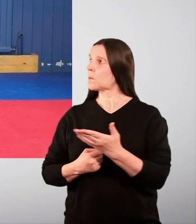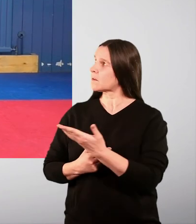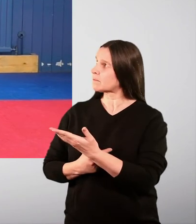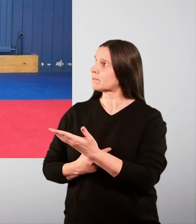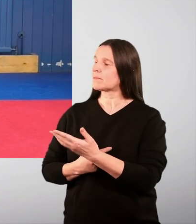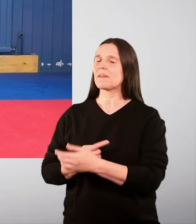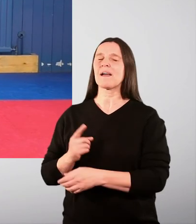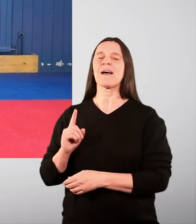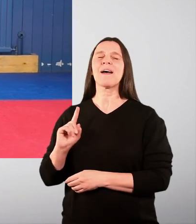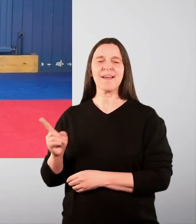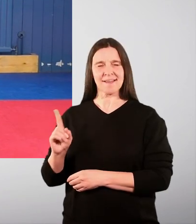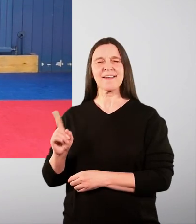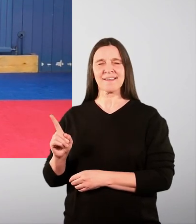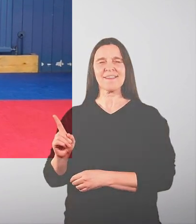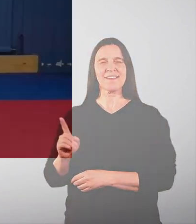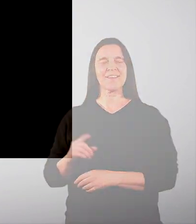Let go!